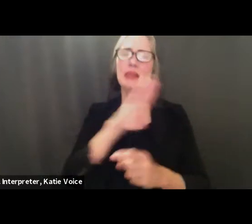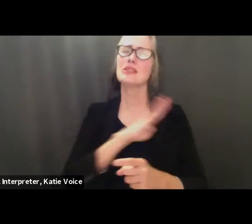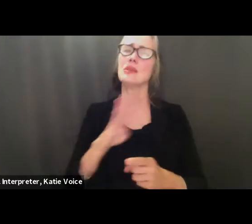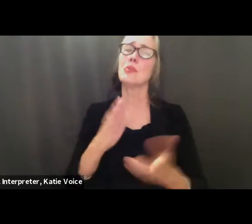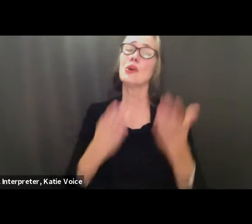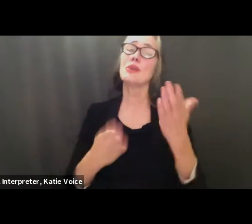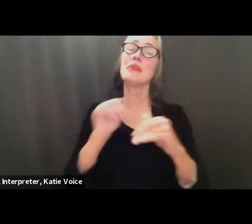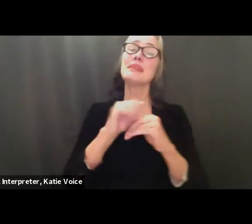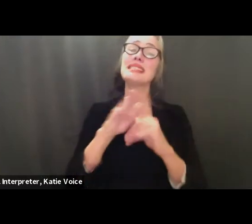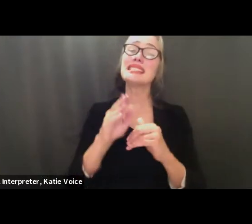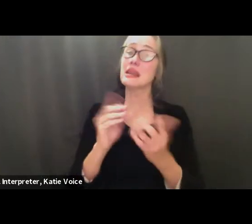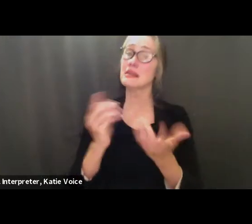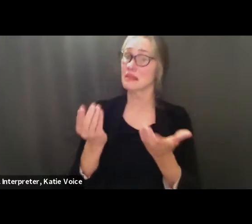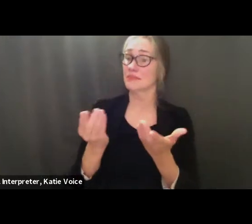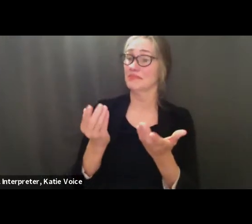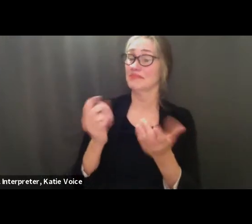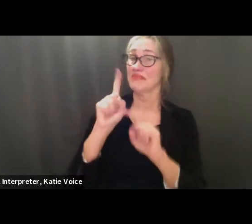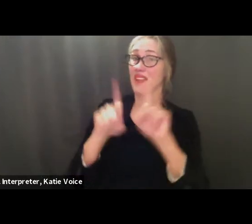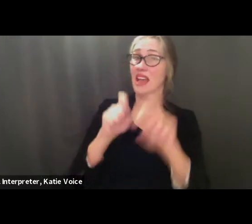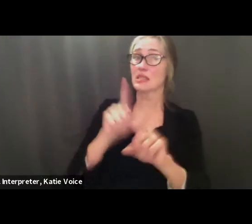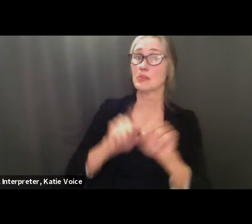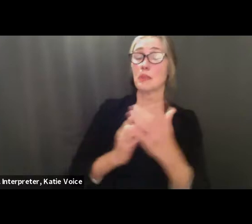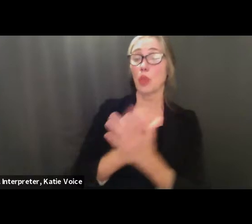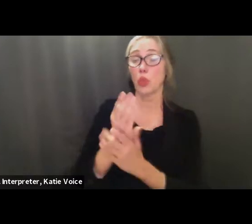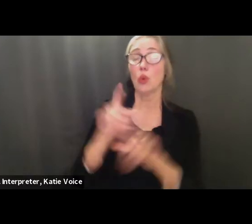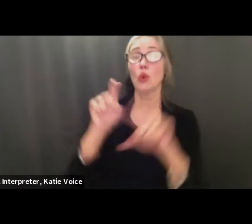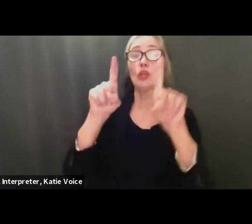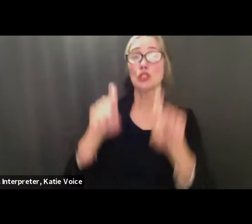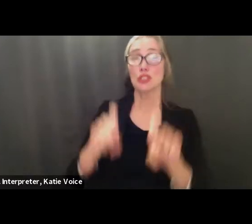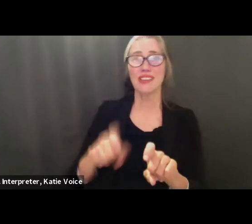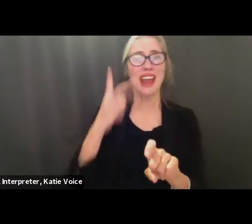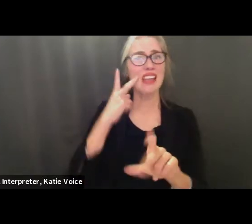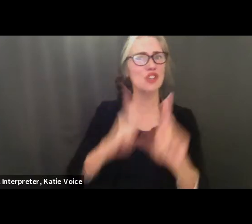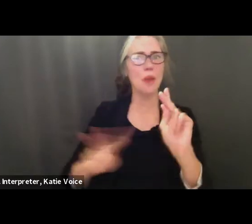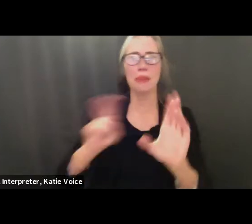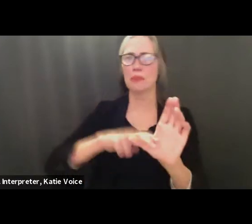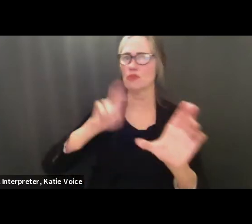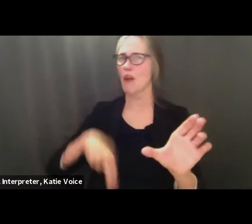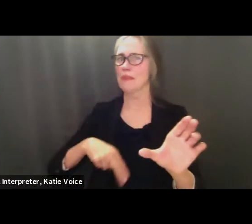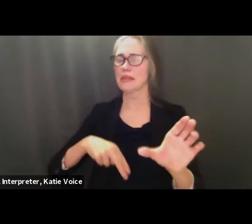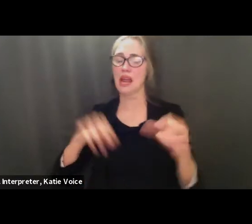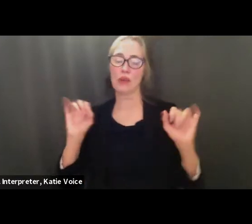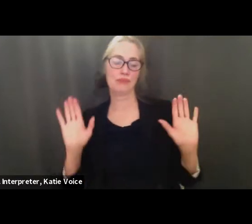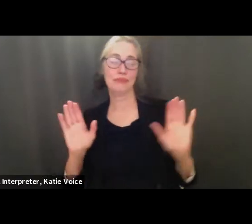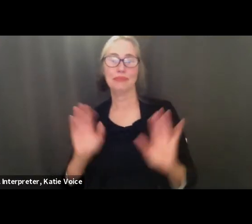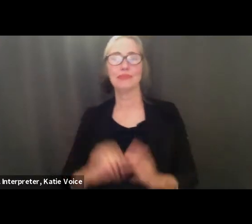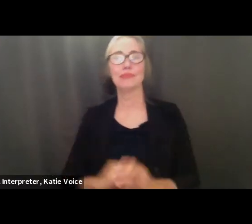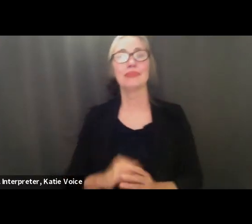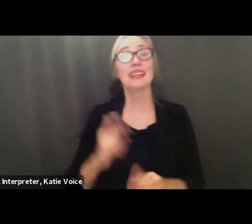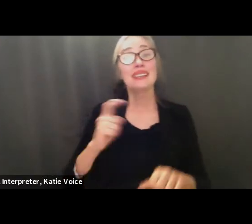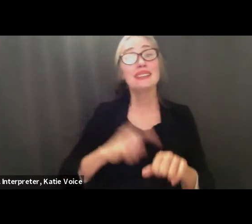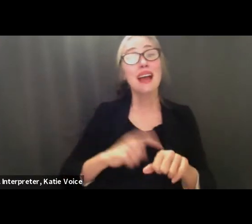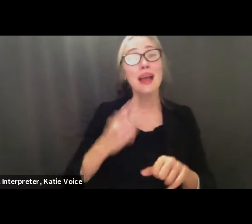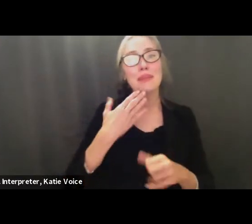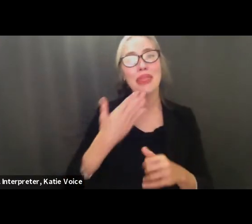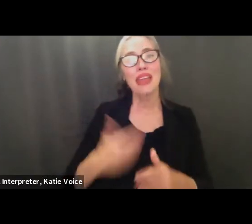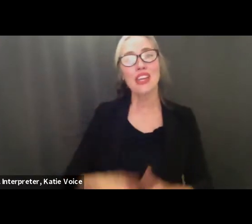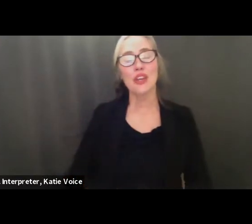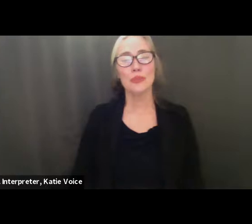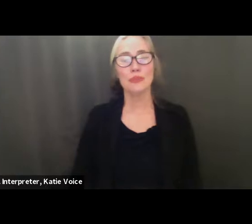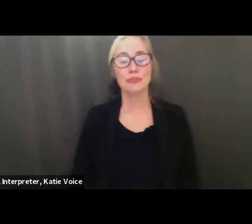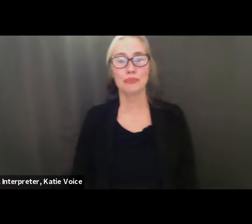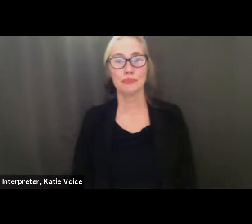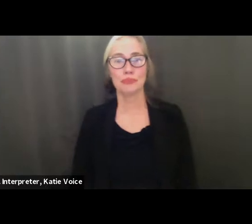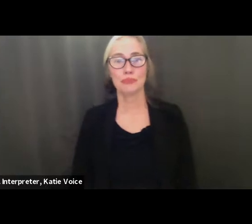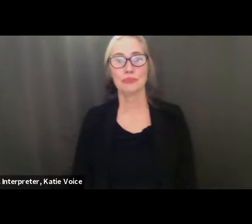out a survey to ask everybody. I saw people who dropped out. Time. Thank you. Thank you. Nuestra